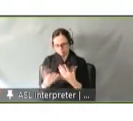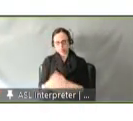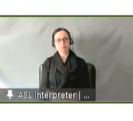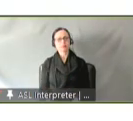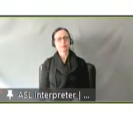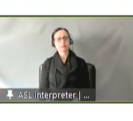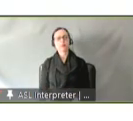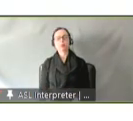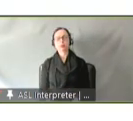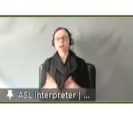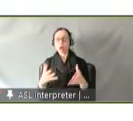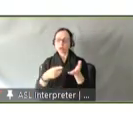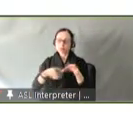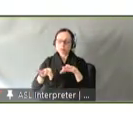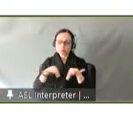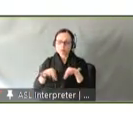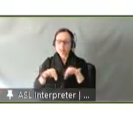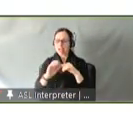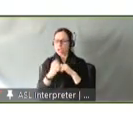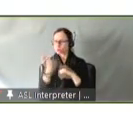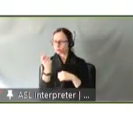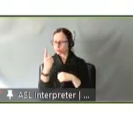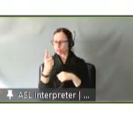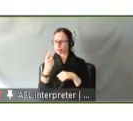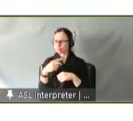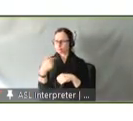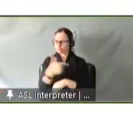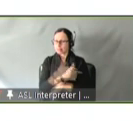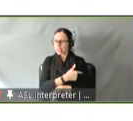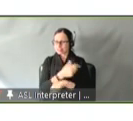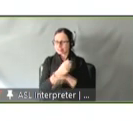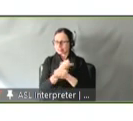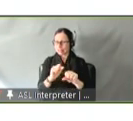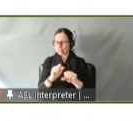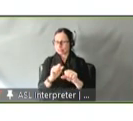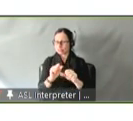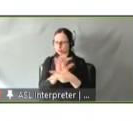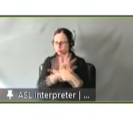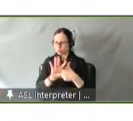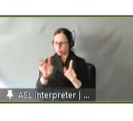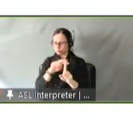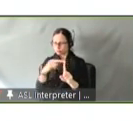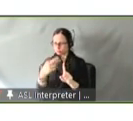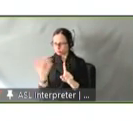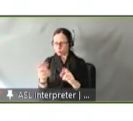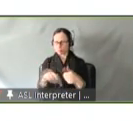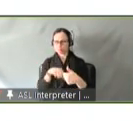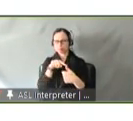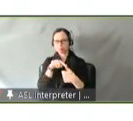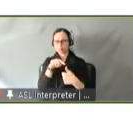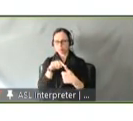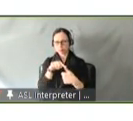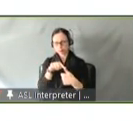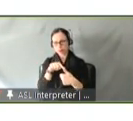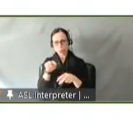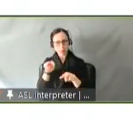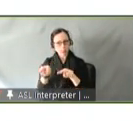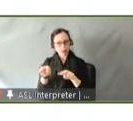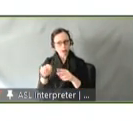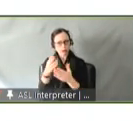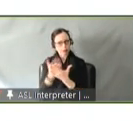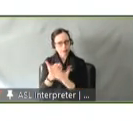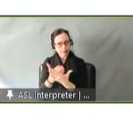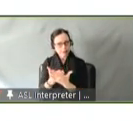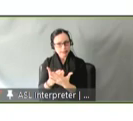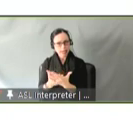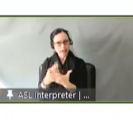I wanted to go through how we understand vaccine safety using three different lenses. First, through the lens of monitoring data in our